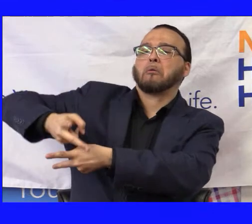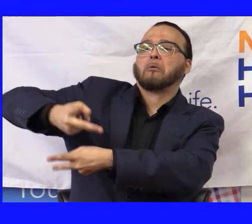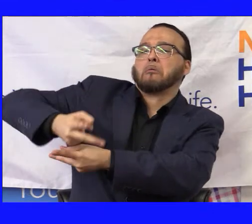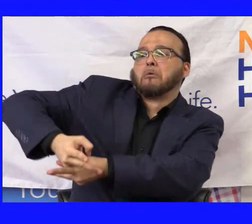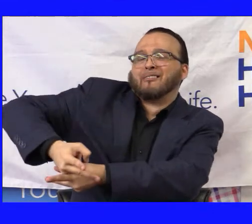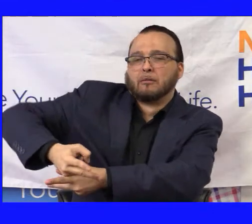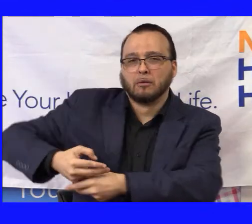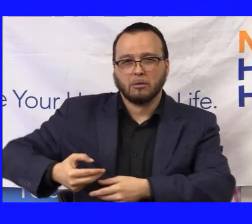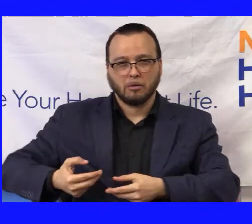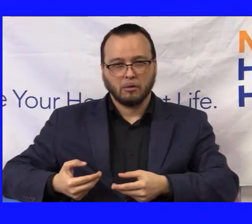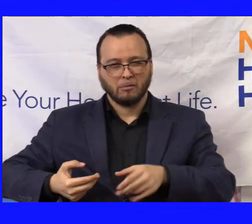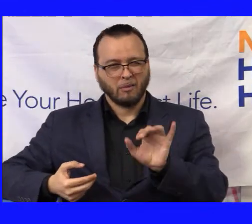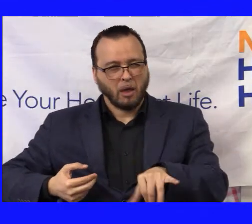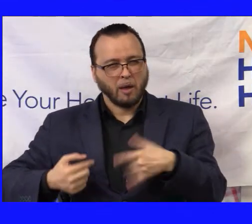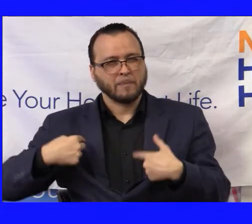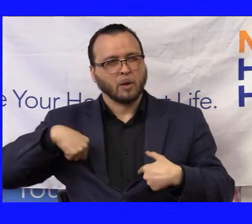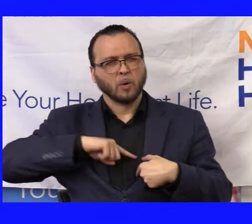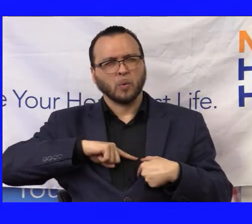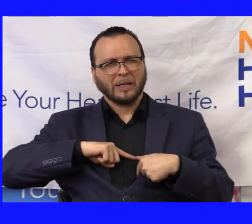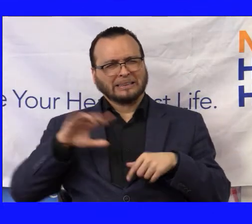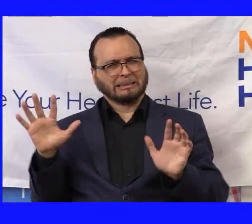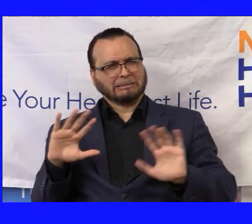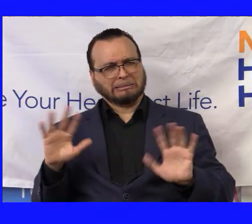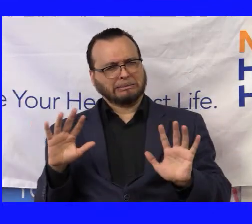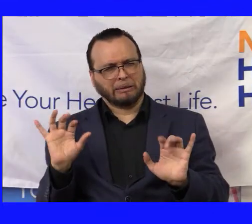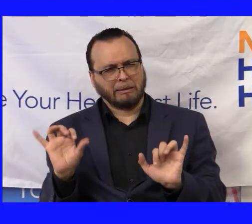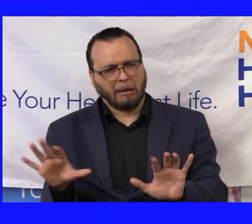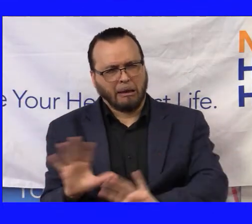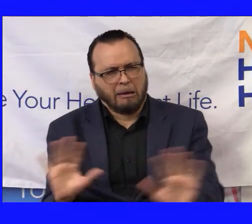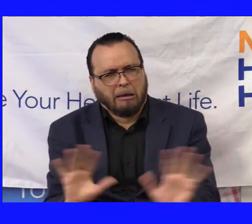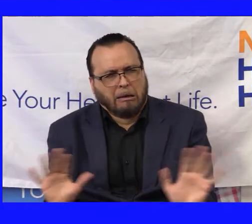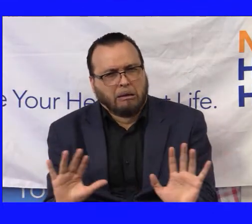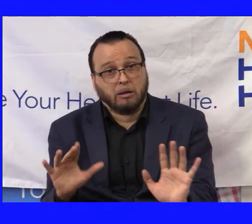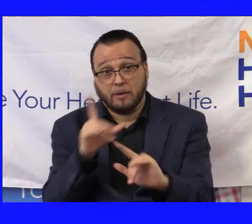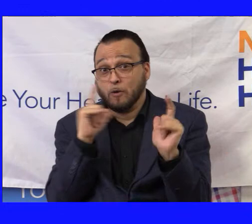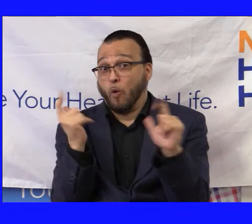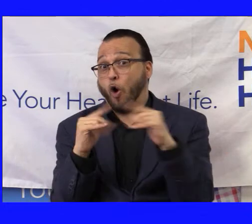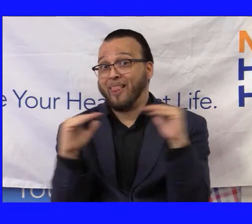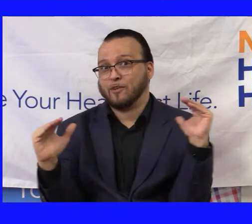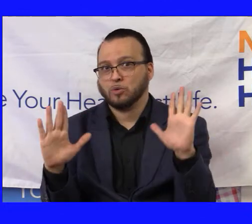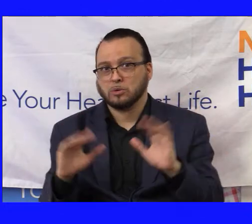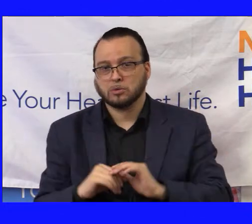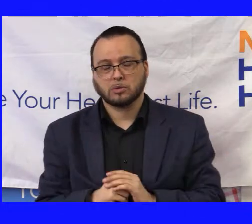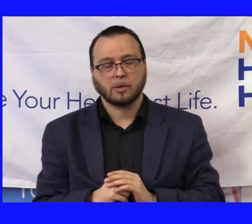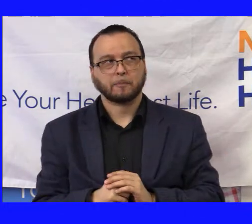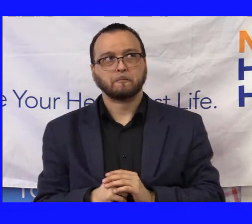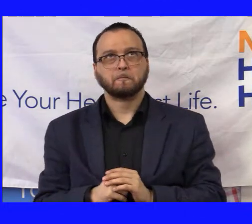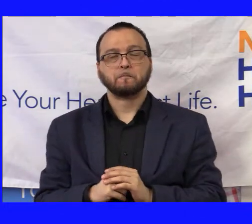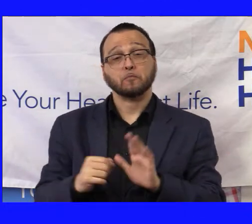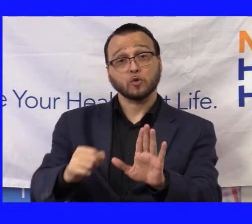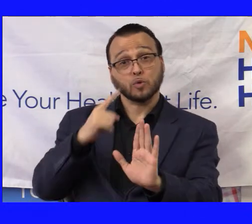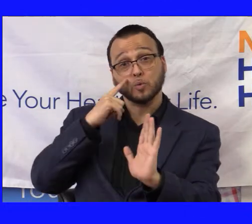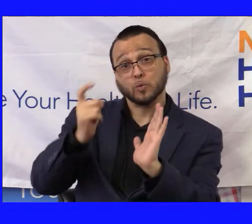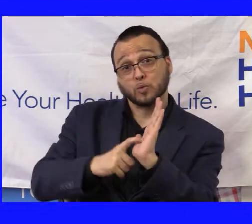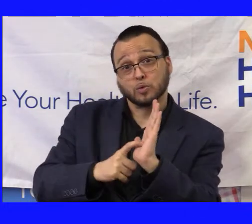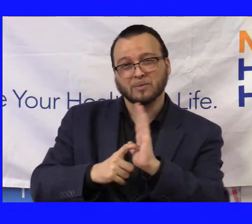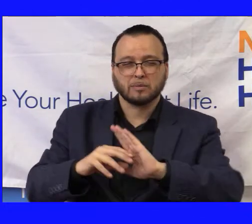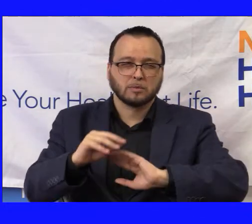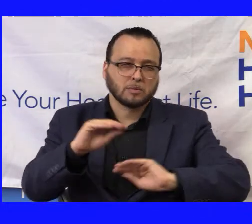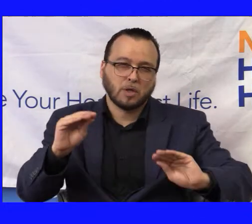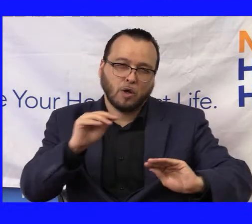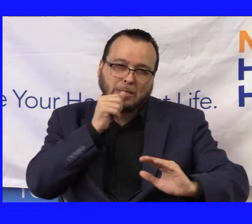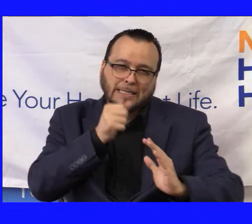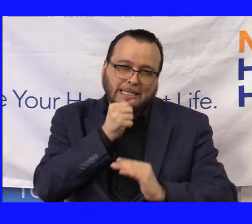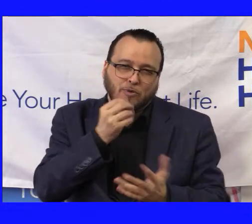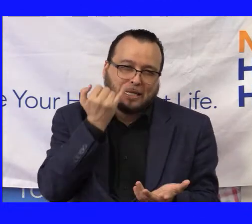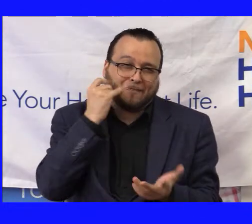to sort of push against at all levels. You will see, it's no secret, anyone who reads the